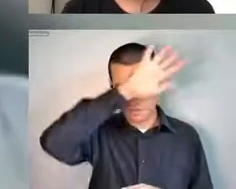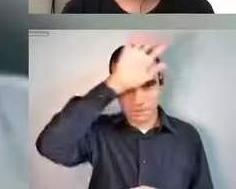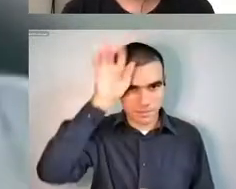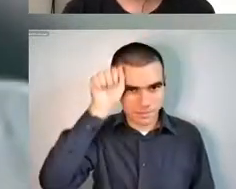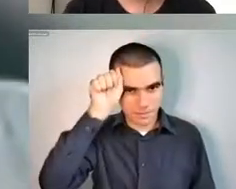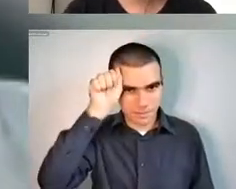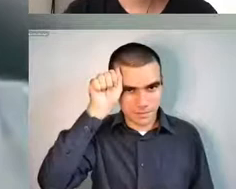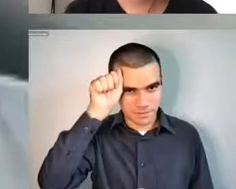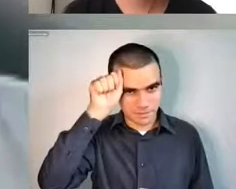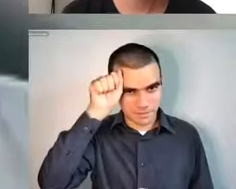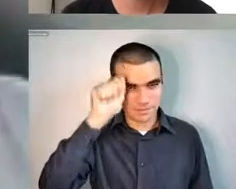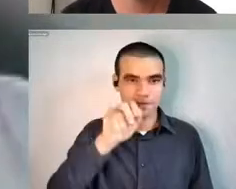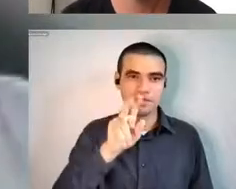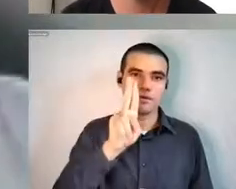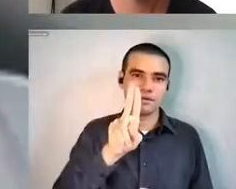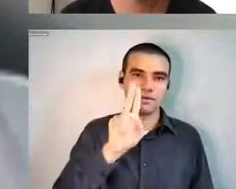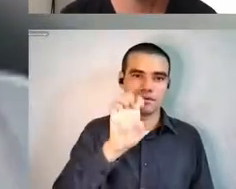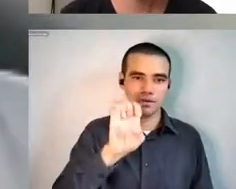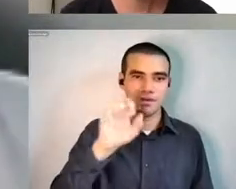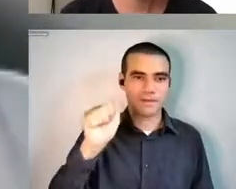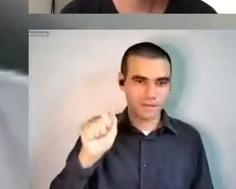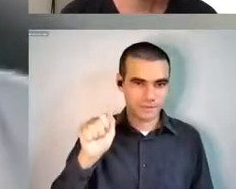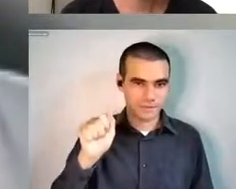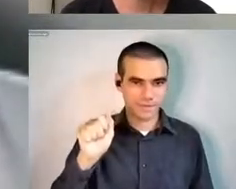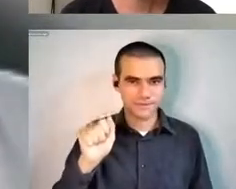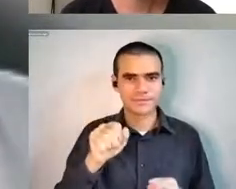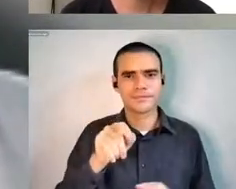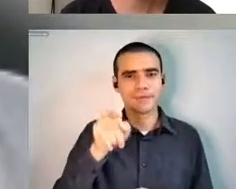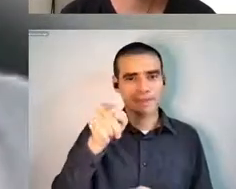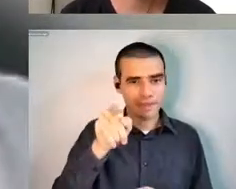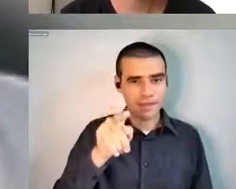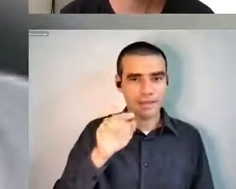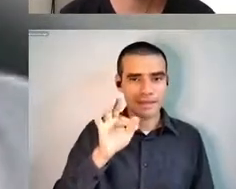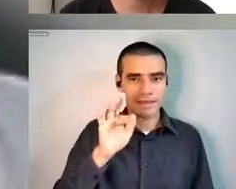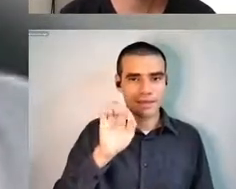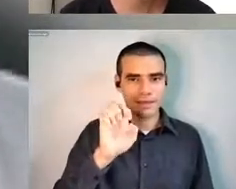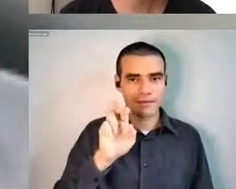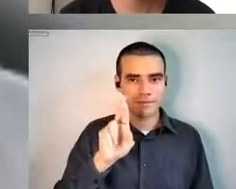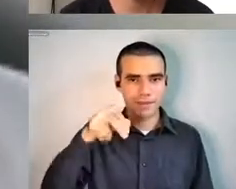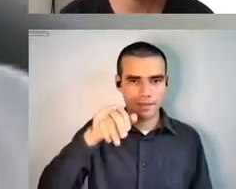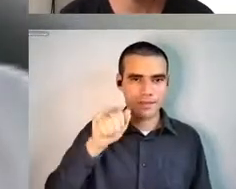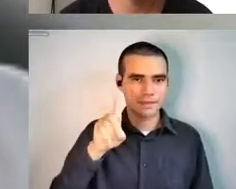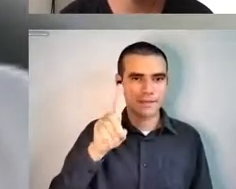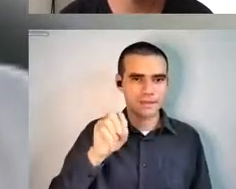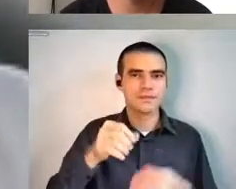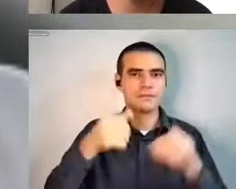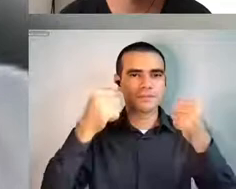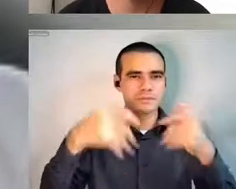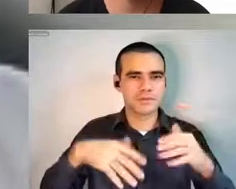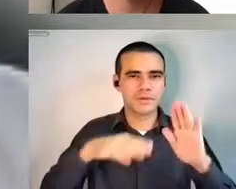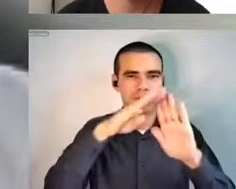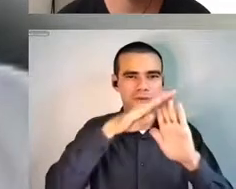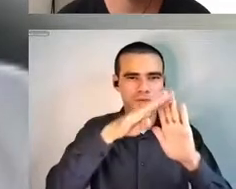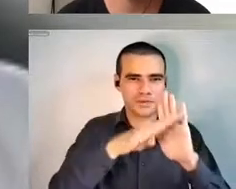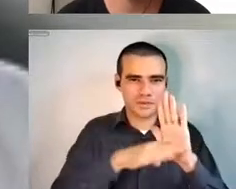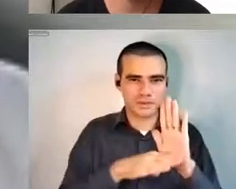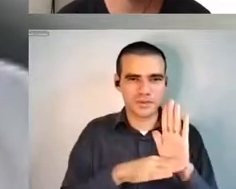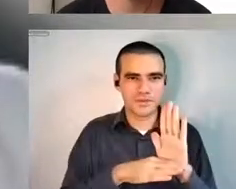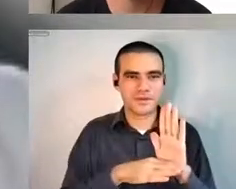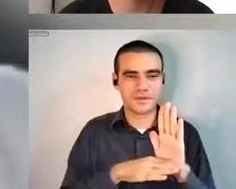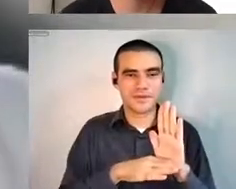is the state of Amazon University. And you're talking about scalability.